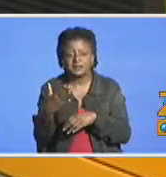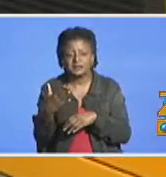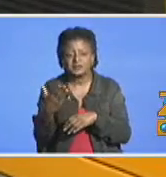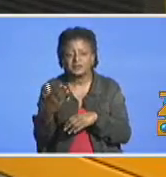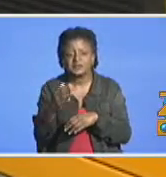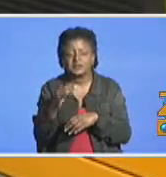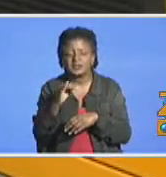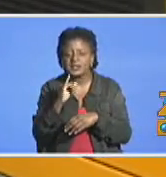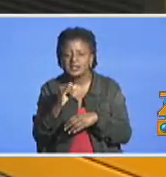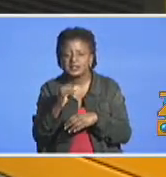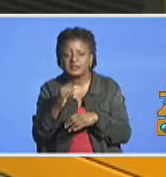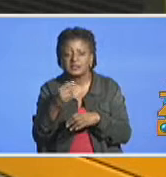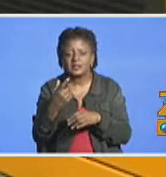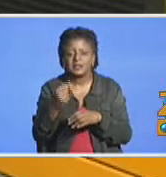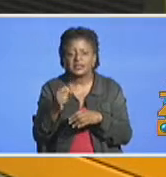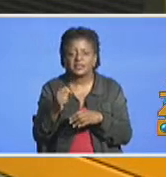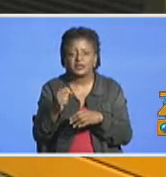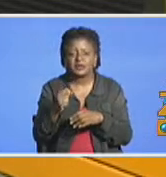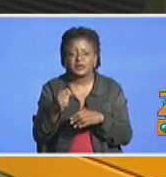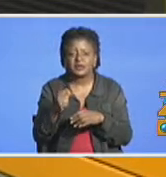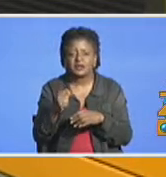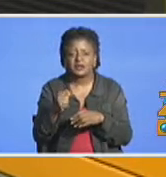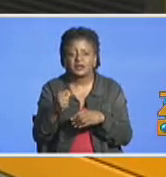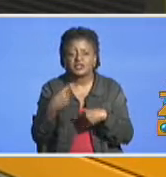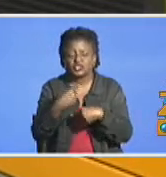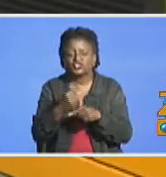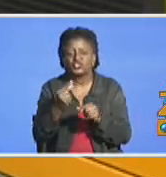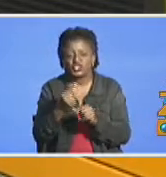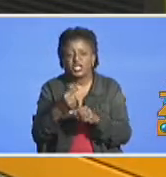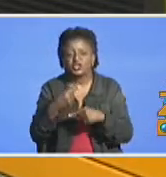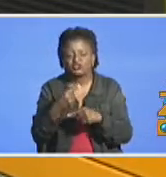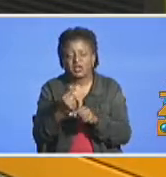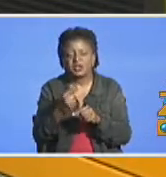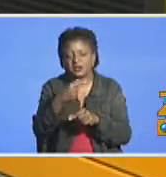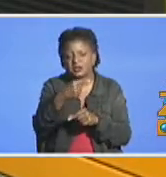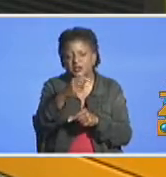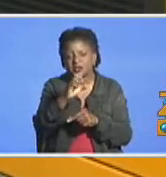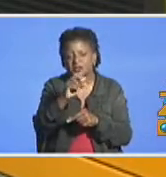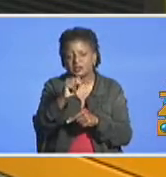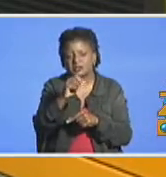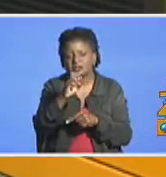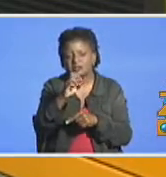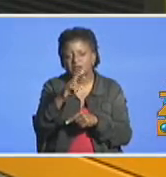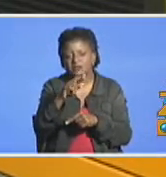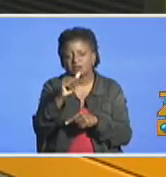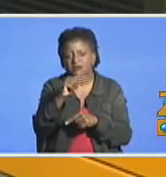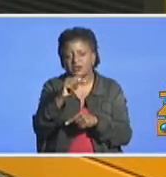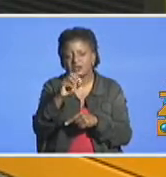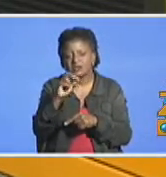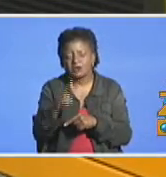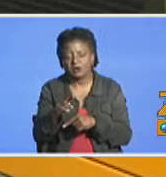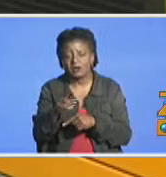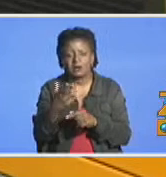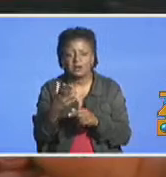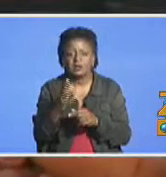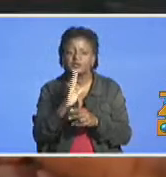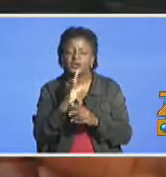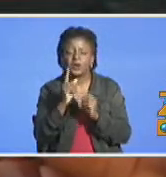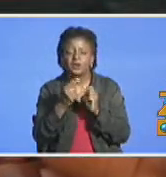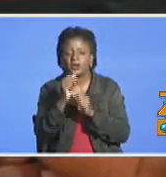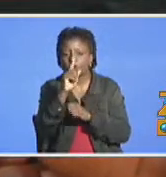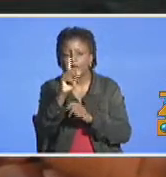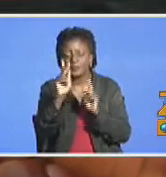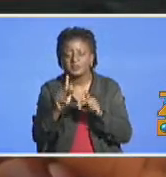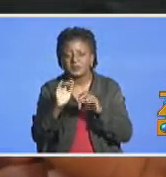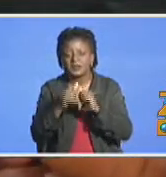coveted generator. We caught up today with one of the country's leading providers in generators, Machine and Energy, on how sales have been. Yes, the